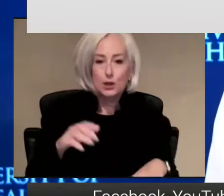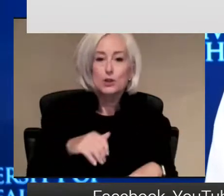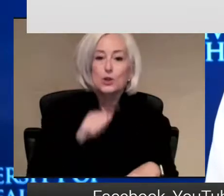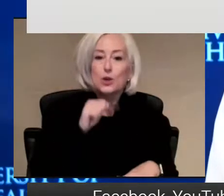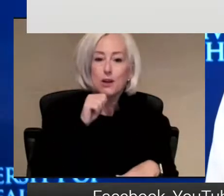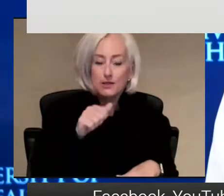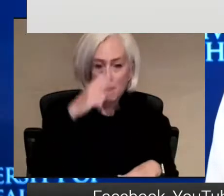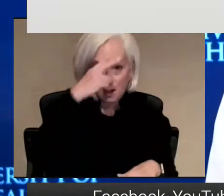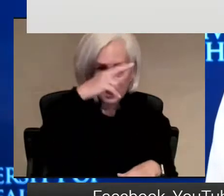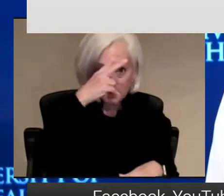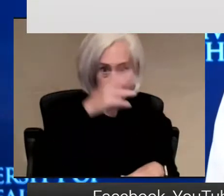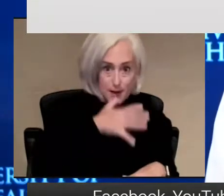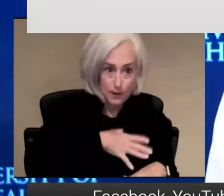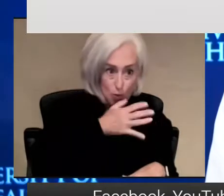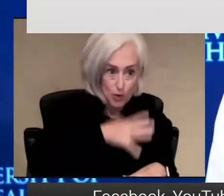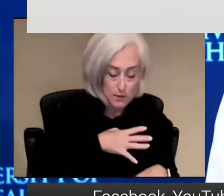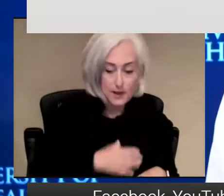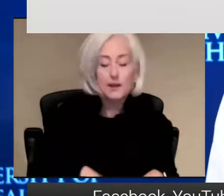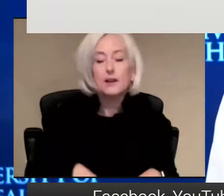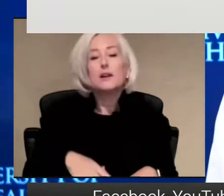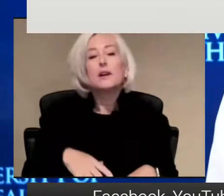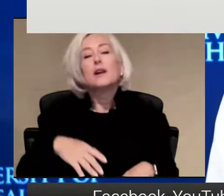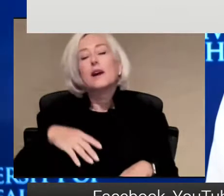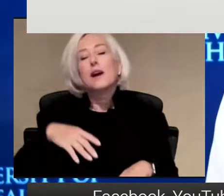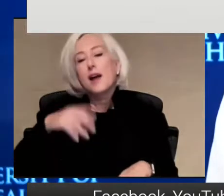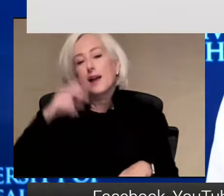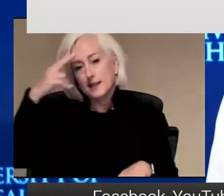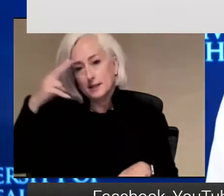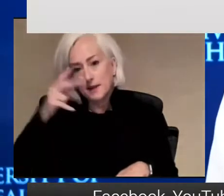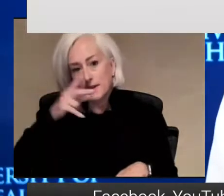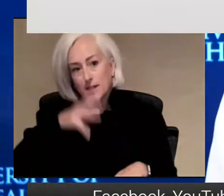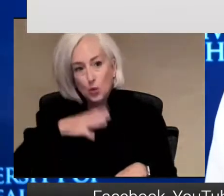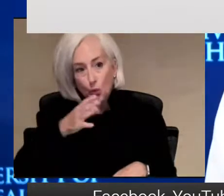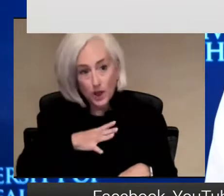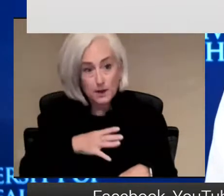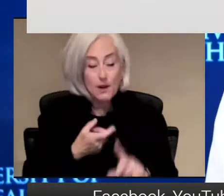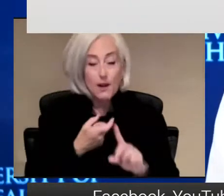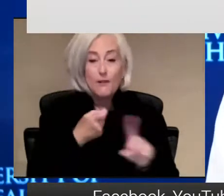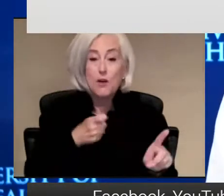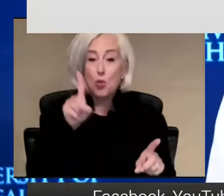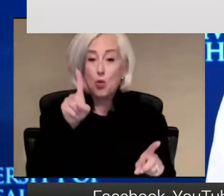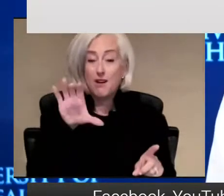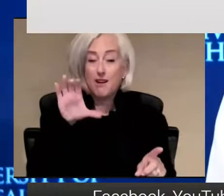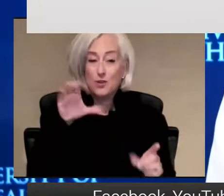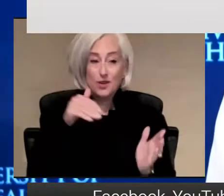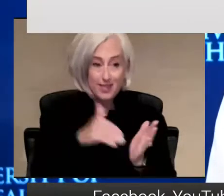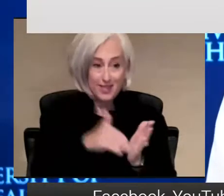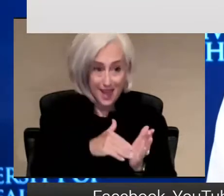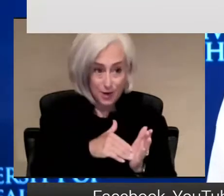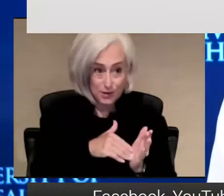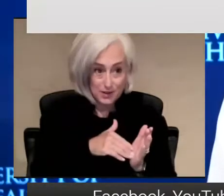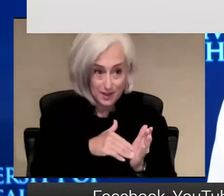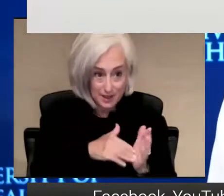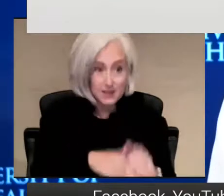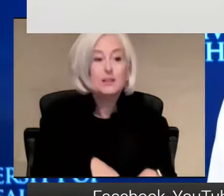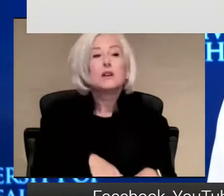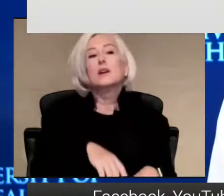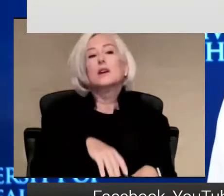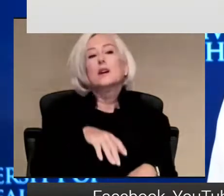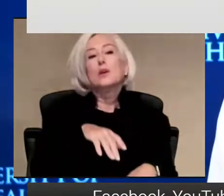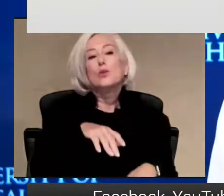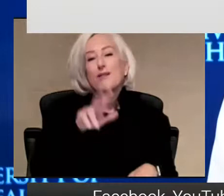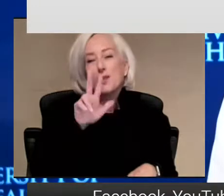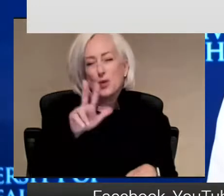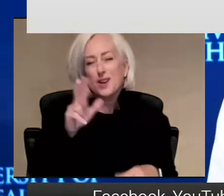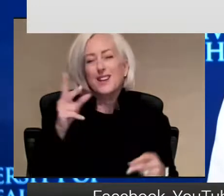44 to 55 per 100,000 live births. For Hispanic women, it jumped from 12 to 18 deaths per every 100,000